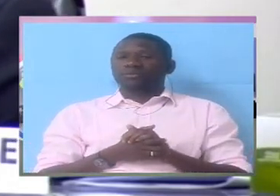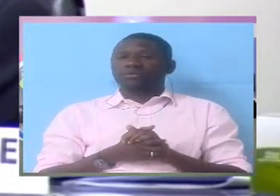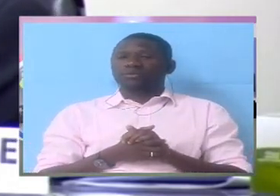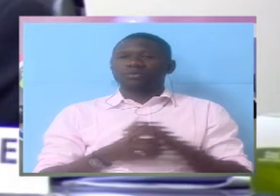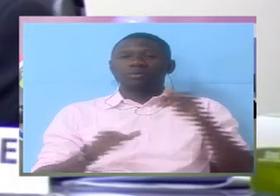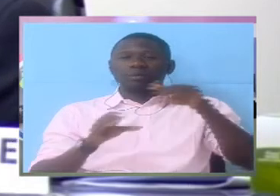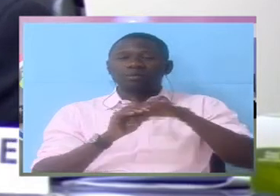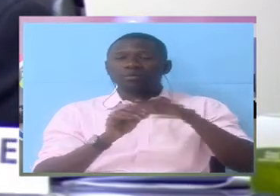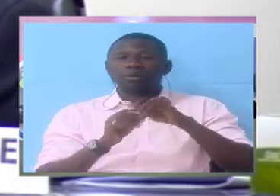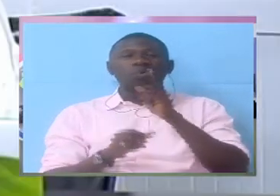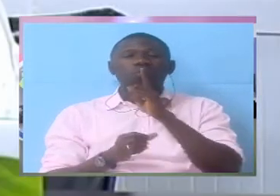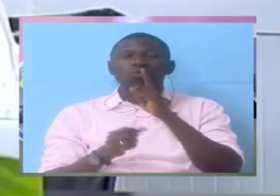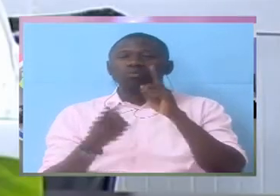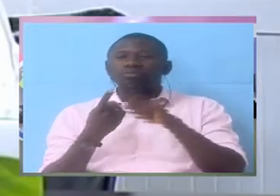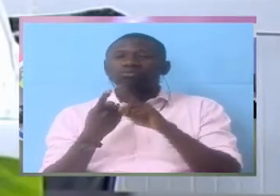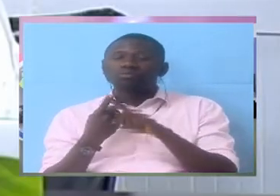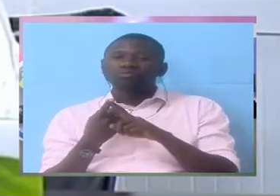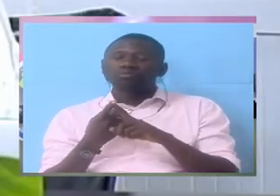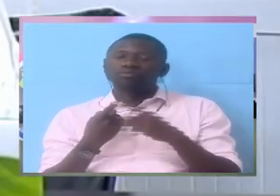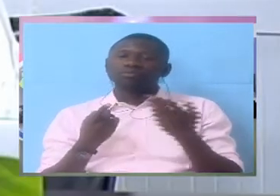comprised of who?